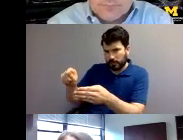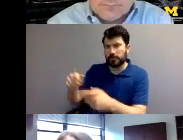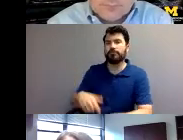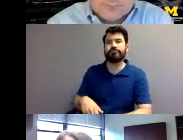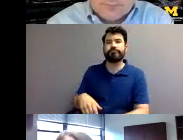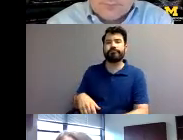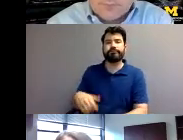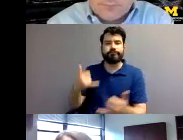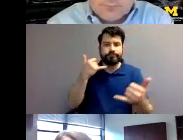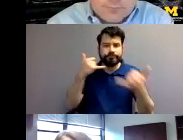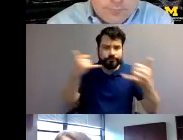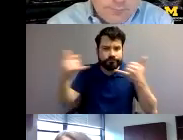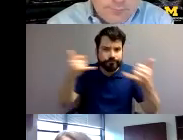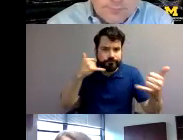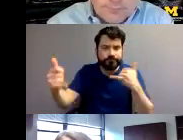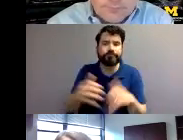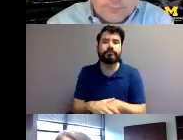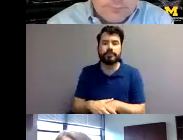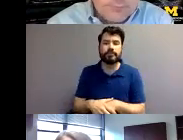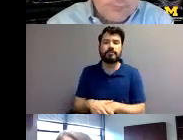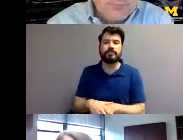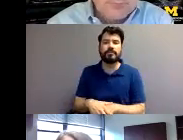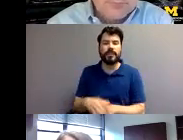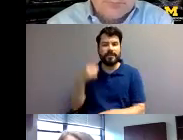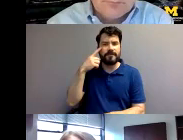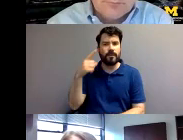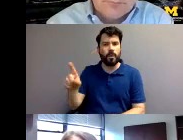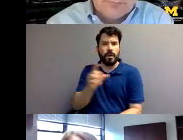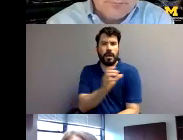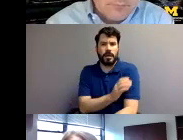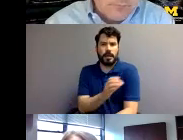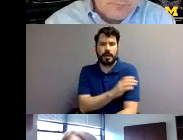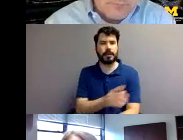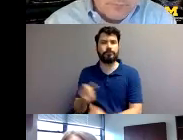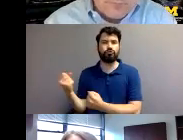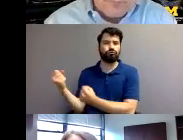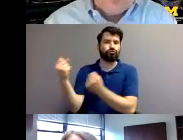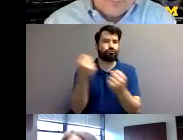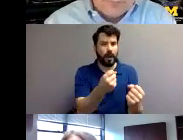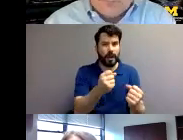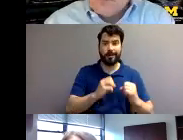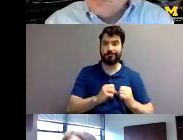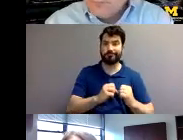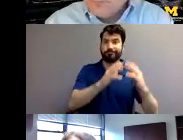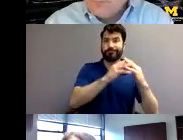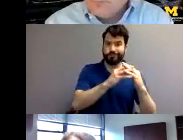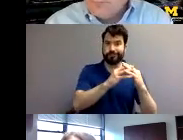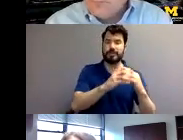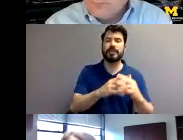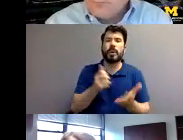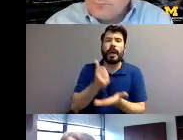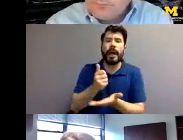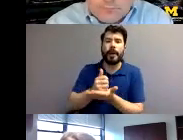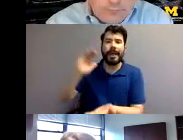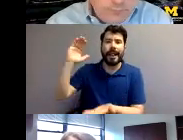telephonic outreach in our ambulatory care areas. Drive-through clinics were stood up to help decompress the ED.